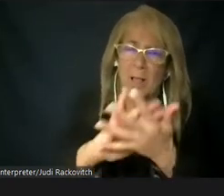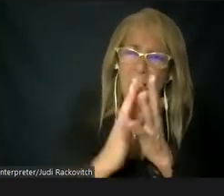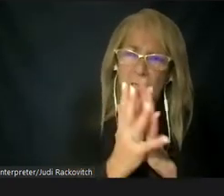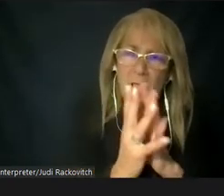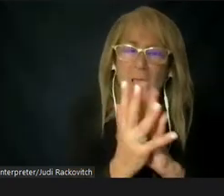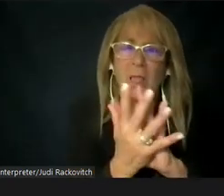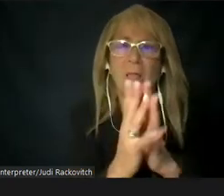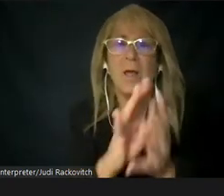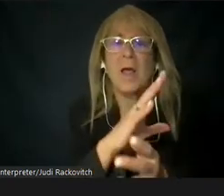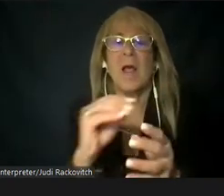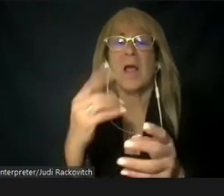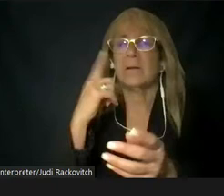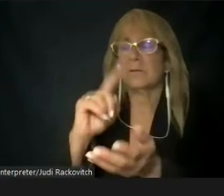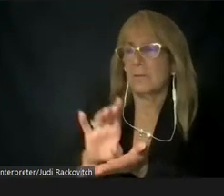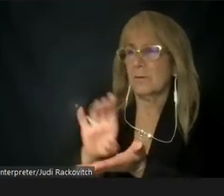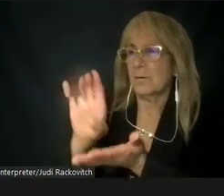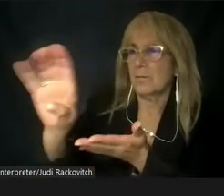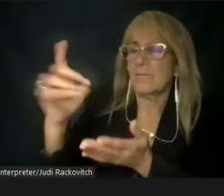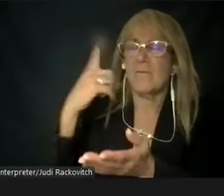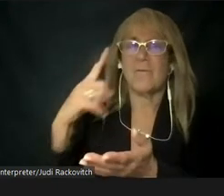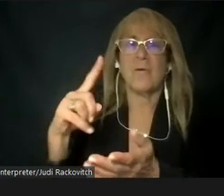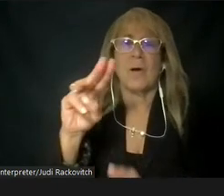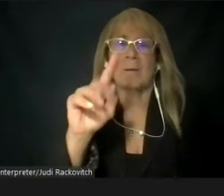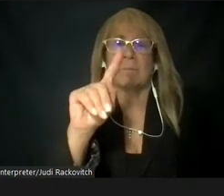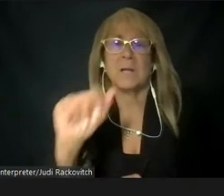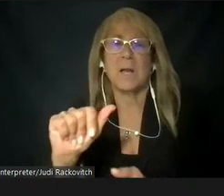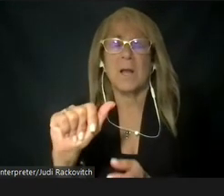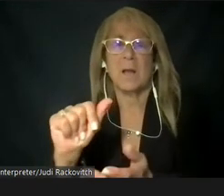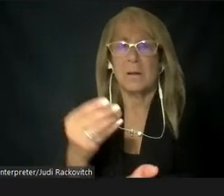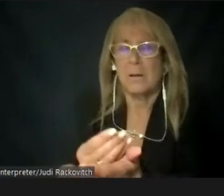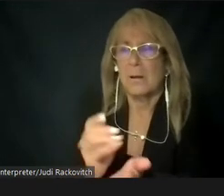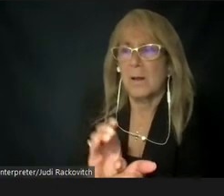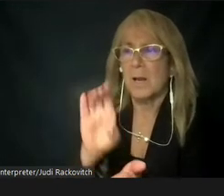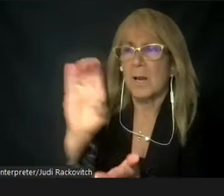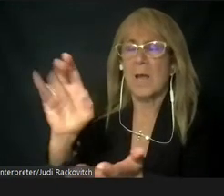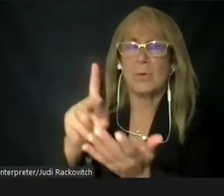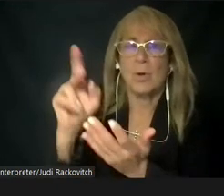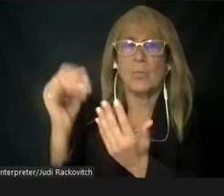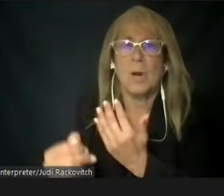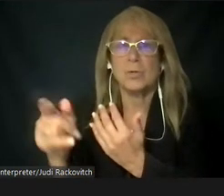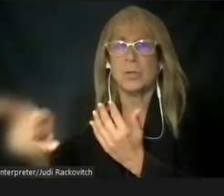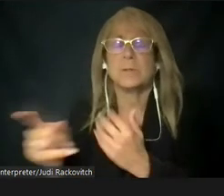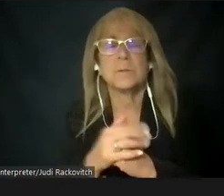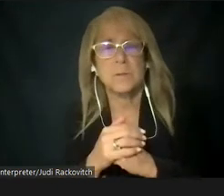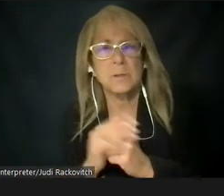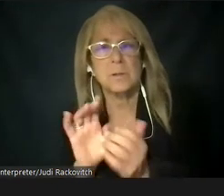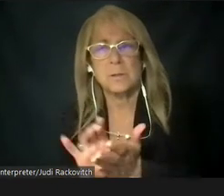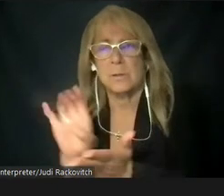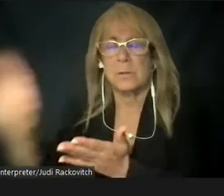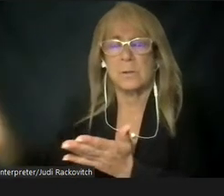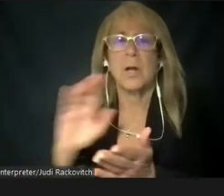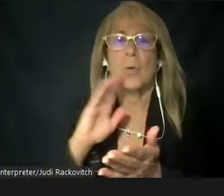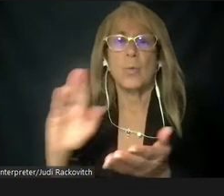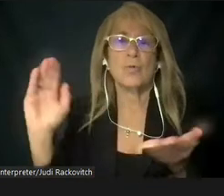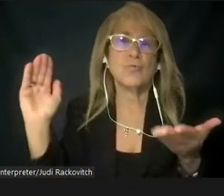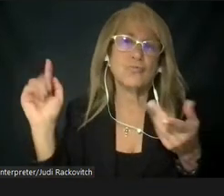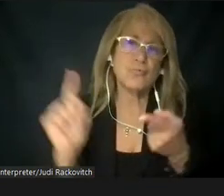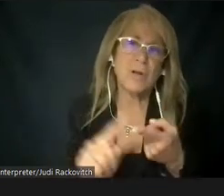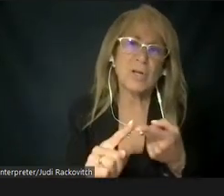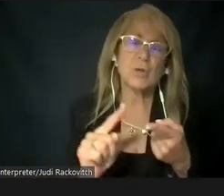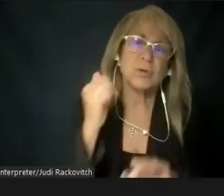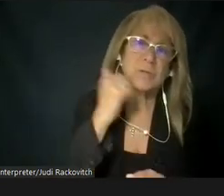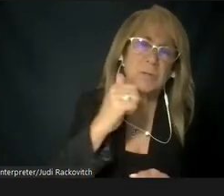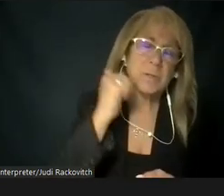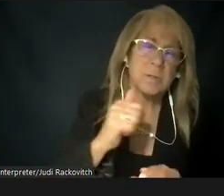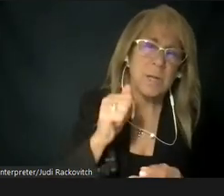MTA's capital projects. The following objectives further refine the project purpose. It would reduce daily vehicle miles traveled, or